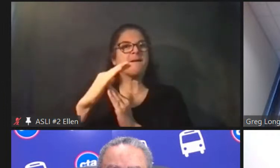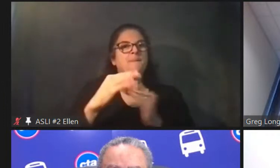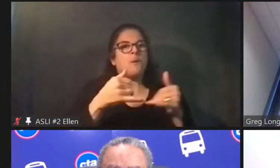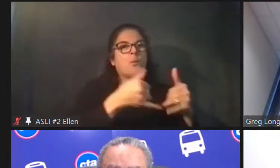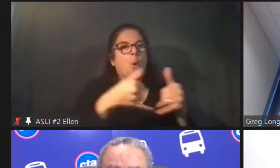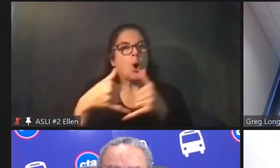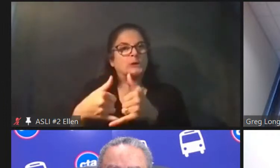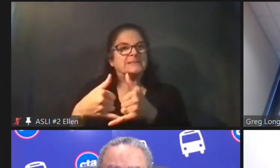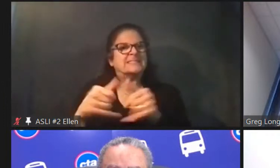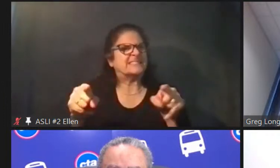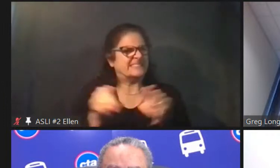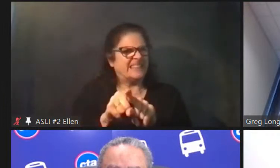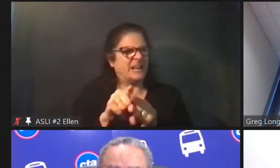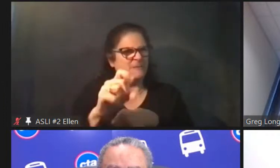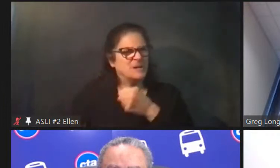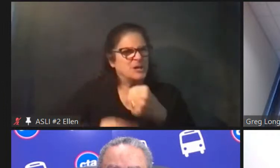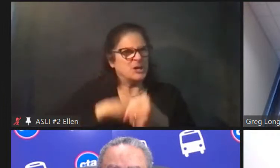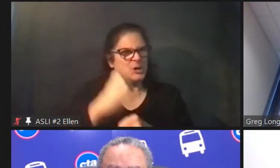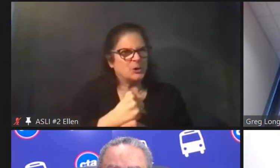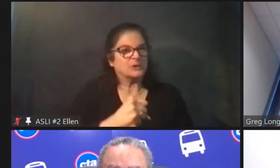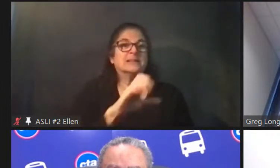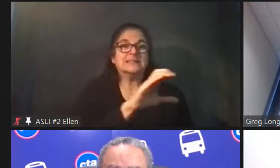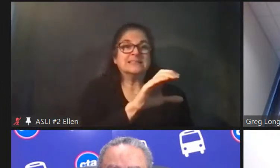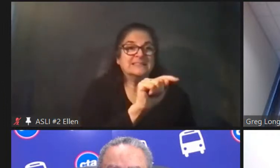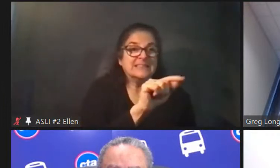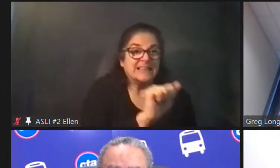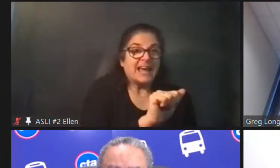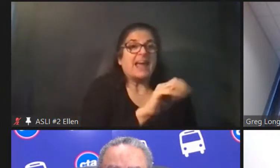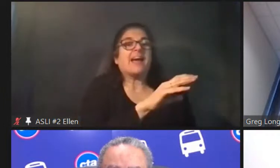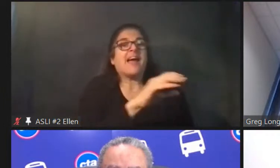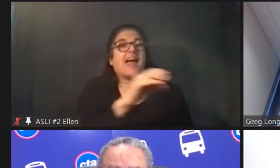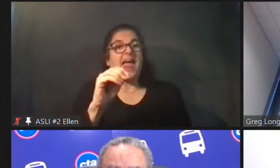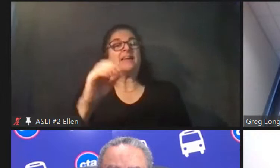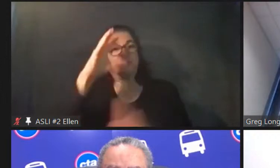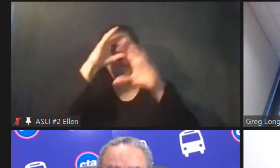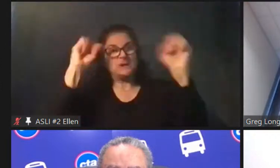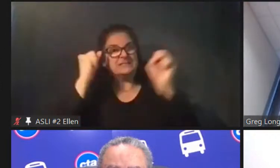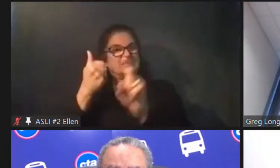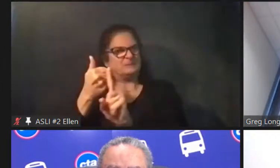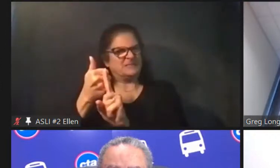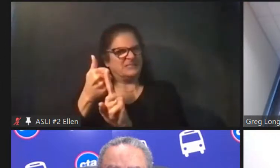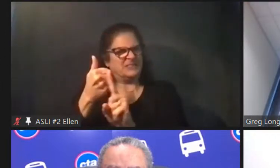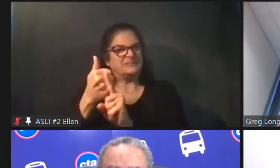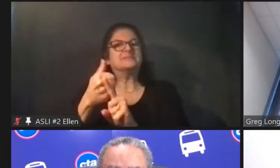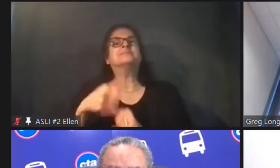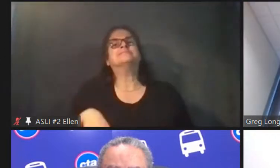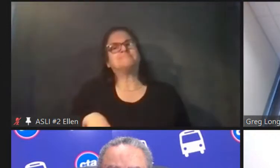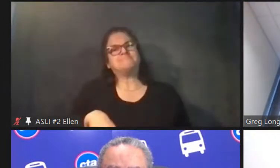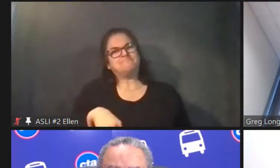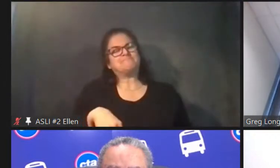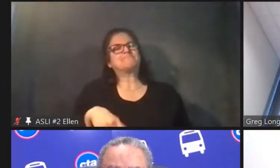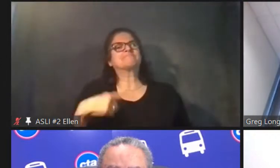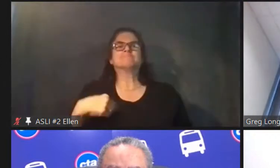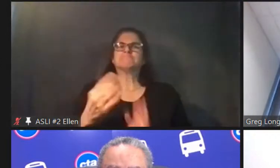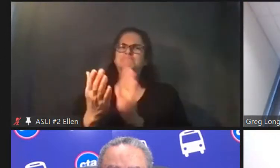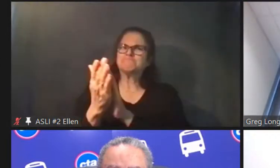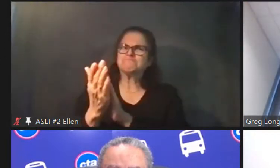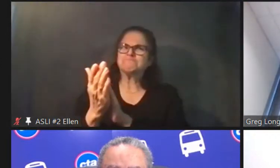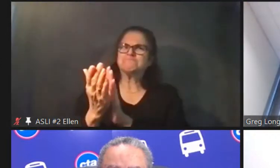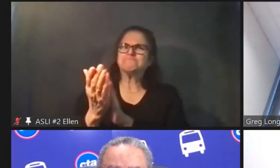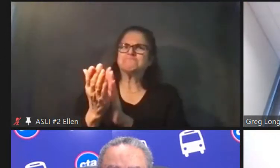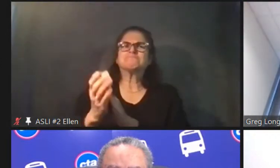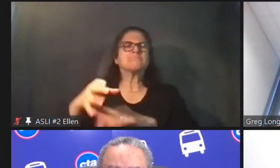Now, President Carter will be the first to note that the awards are first and foremost a recognition of the hard work